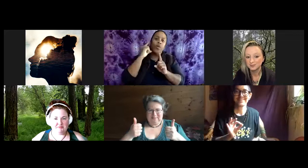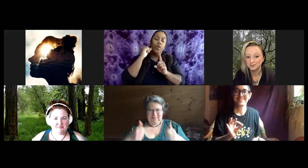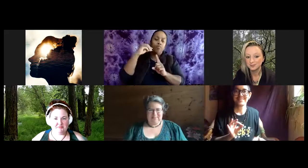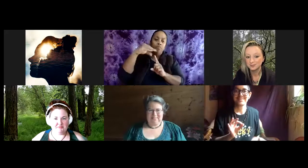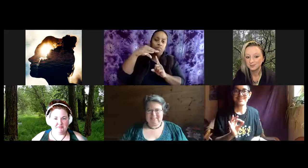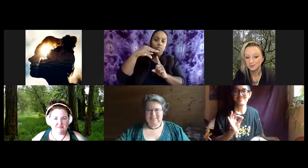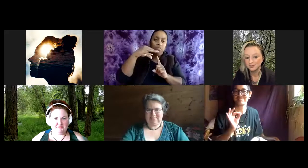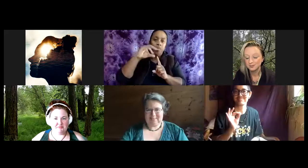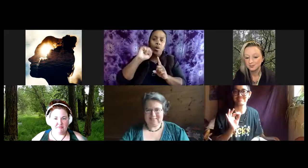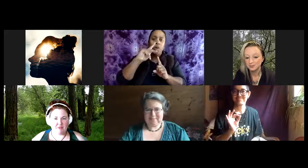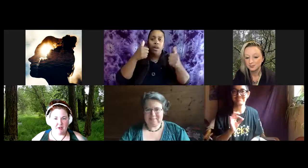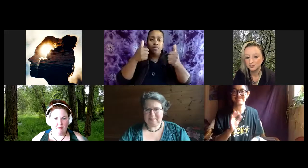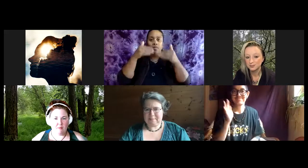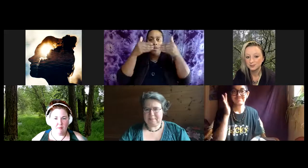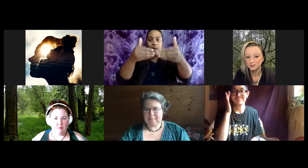great.